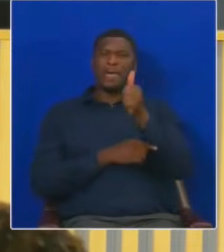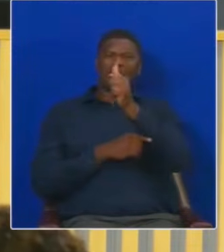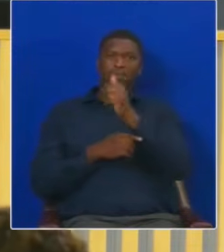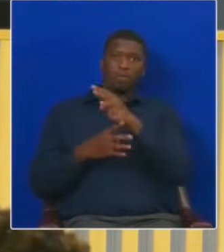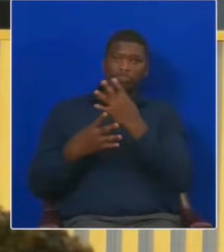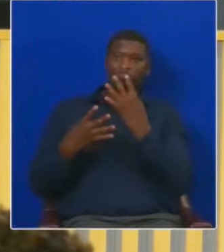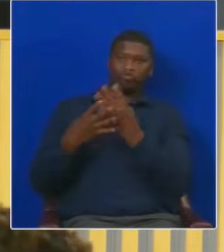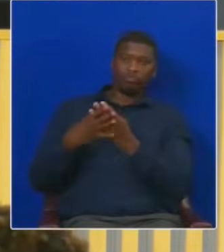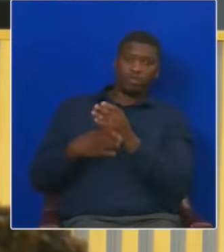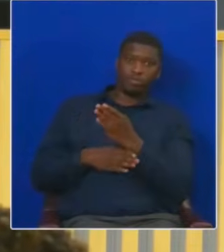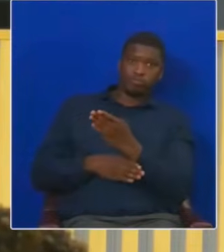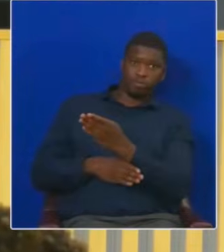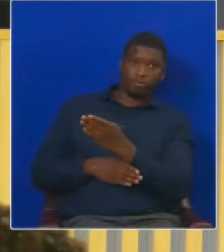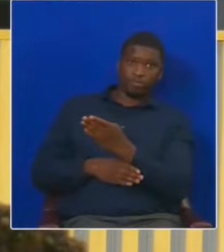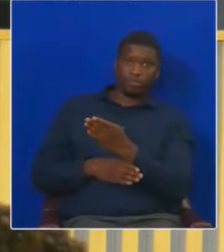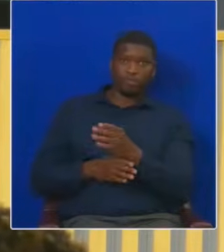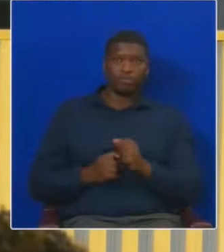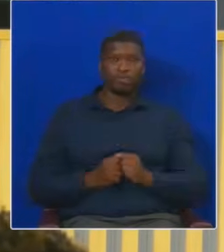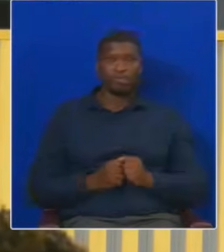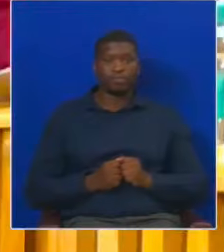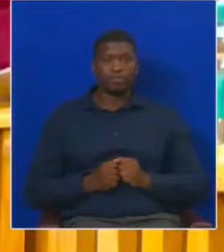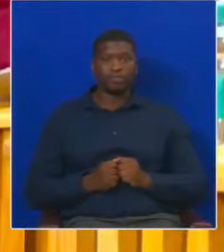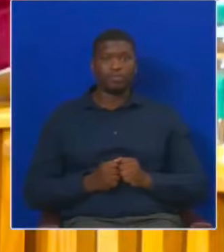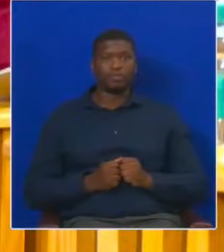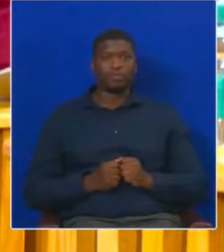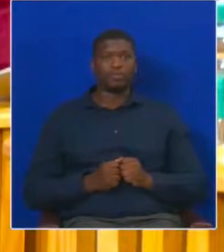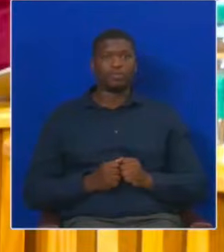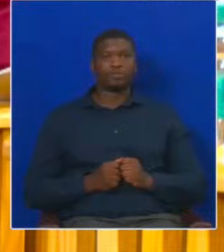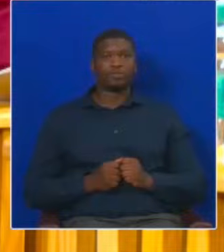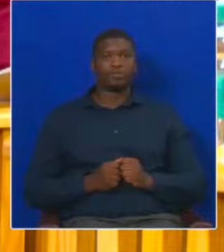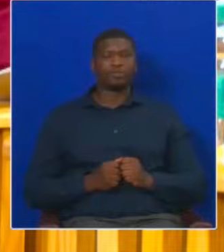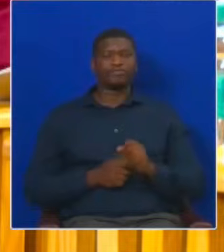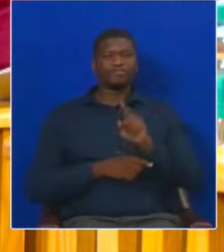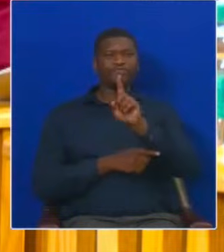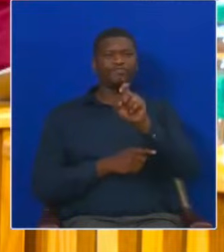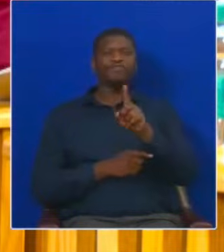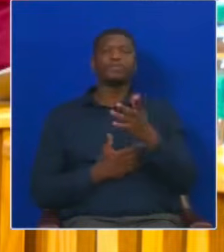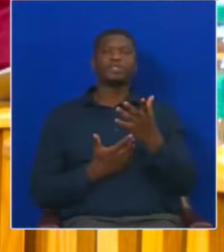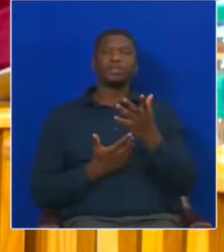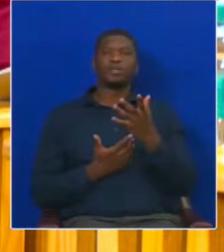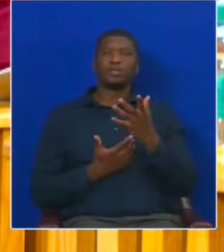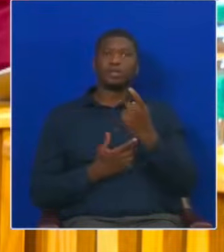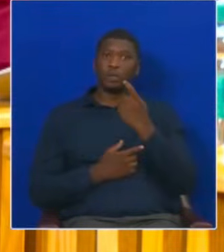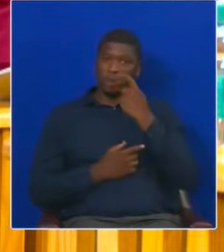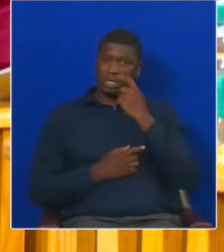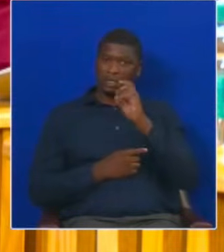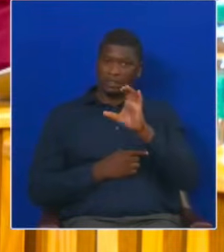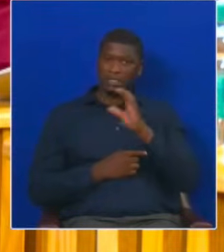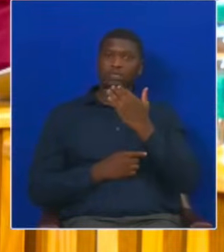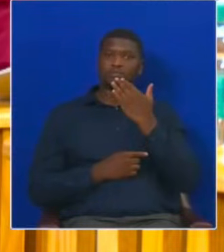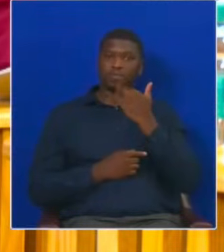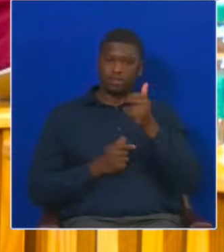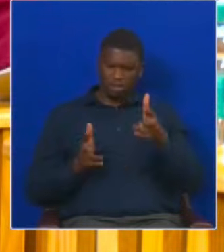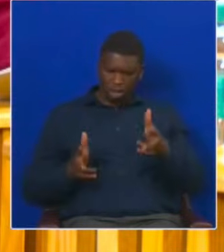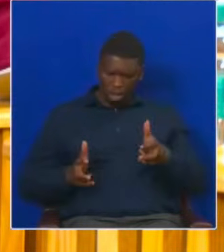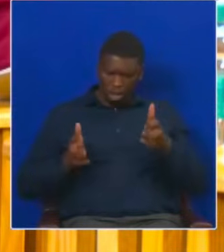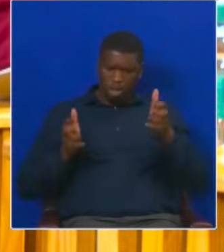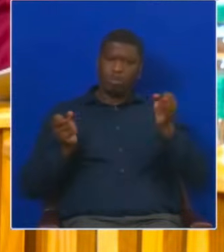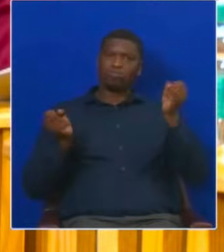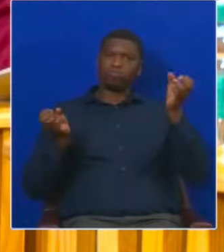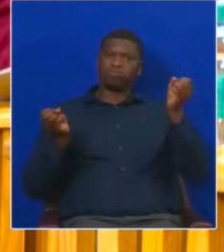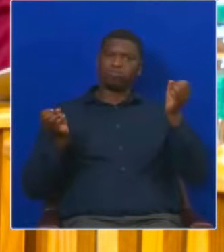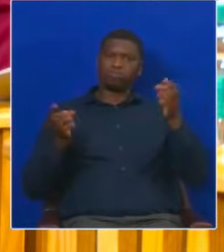Thank you. Witness C, could you then read the contents of paragraph 3 of that